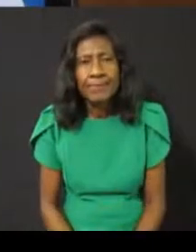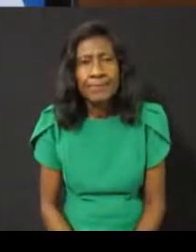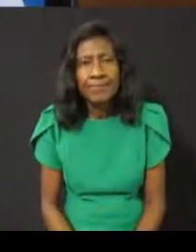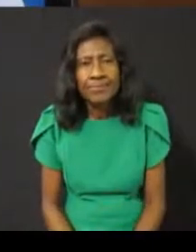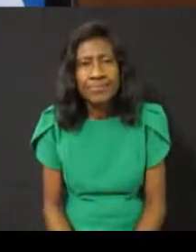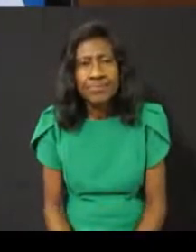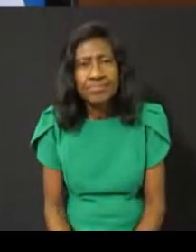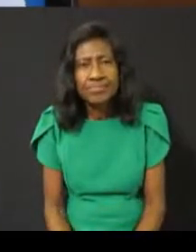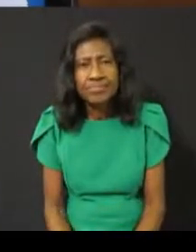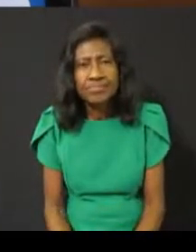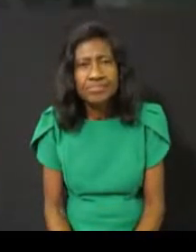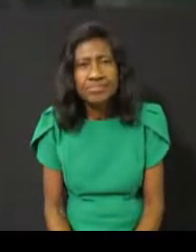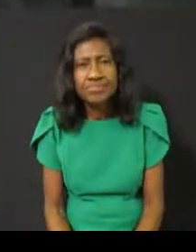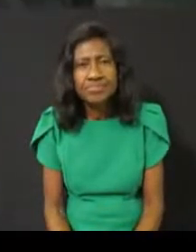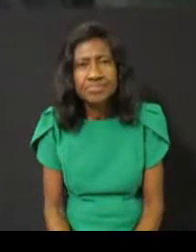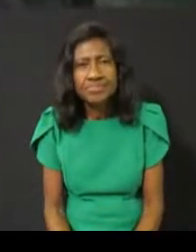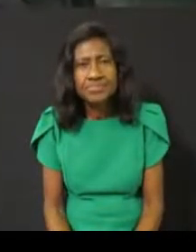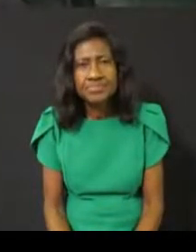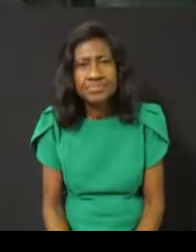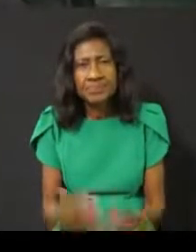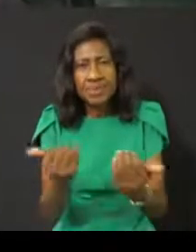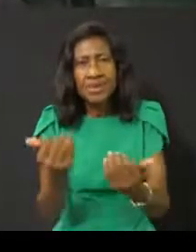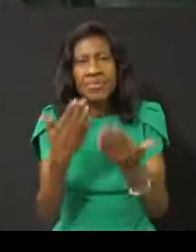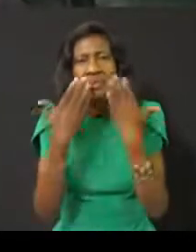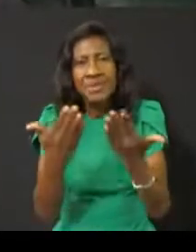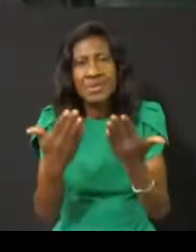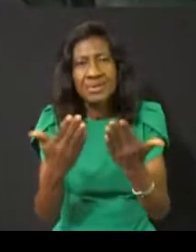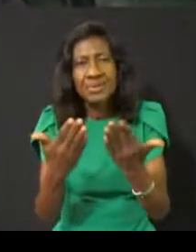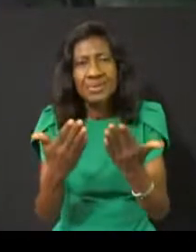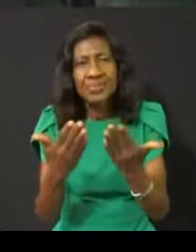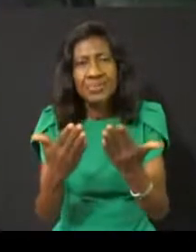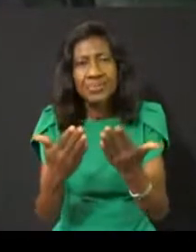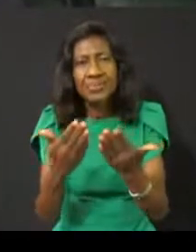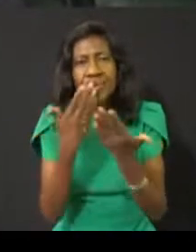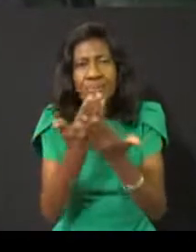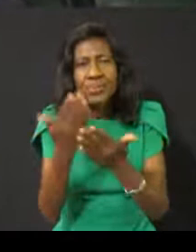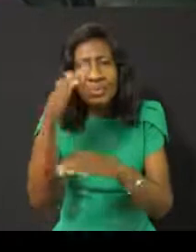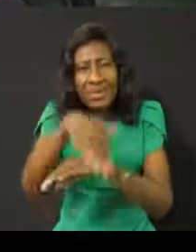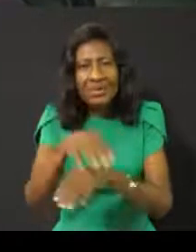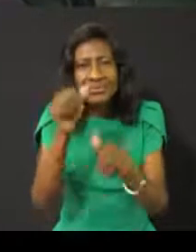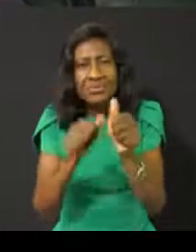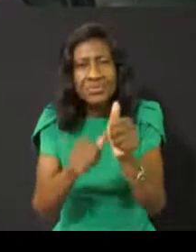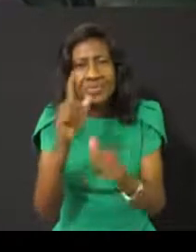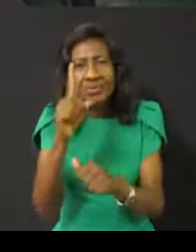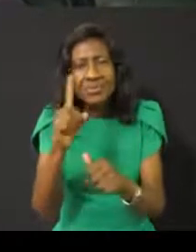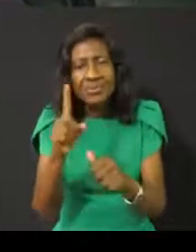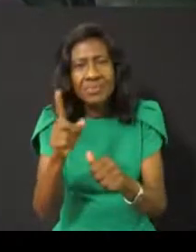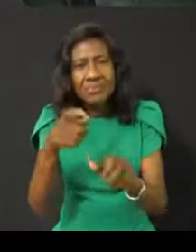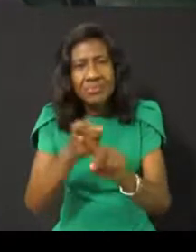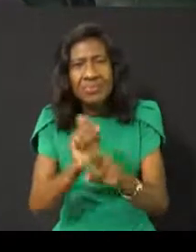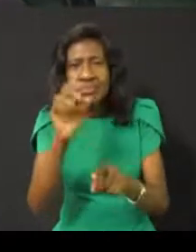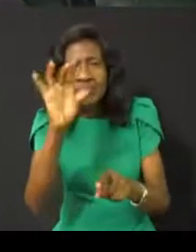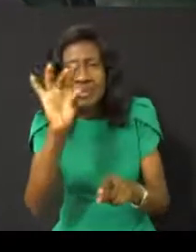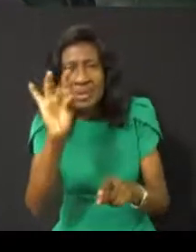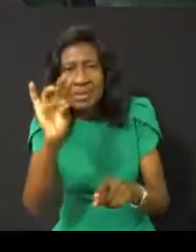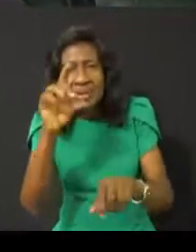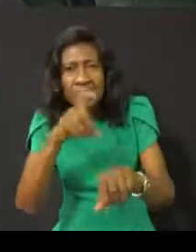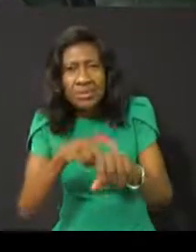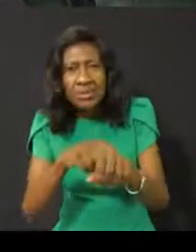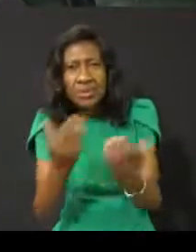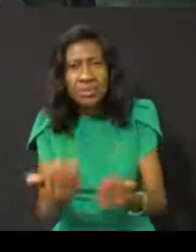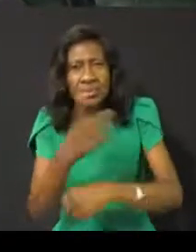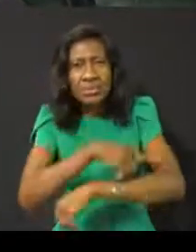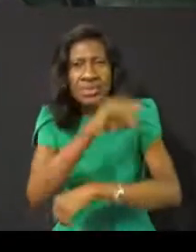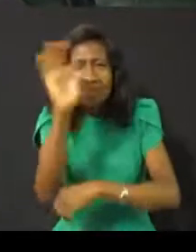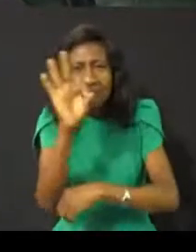Islands. Dr. Lee. Thank you, Simon. Good afternoon, everyone. As of 8 a.m. Friday, the